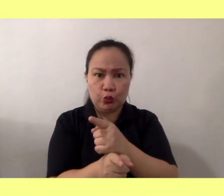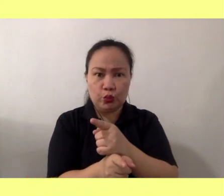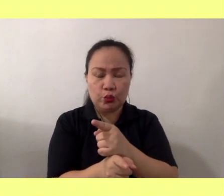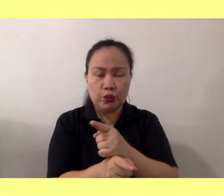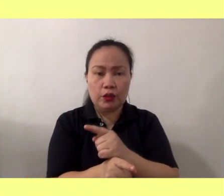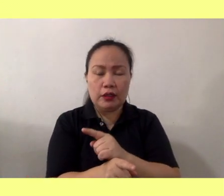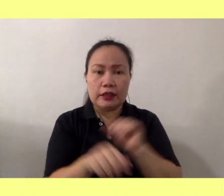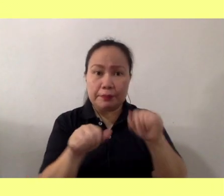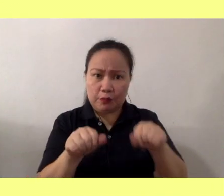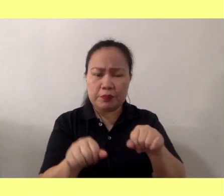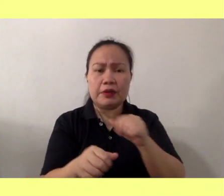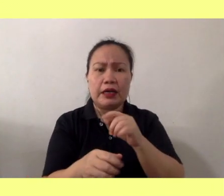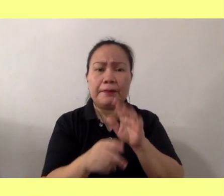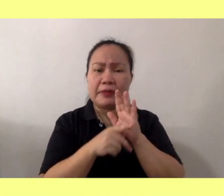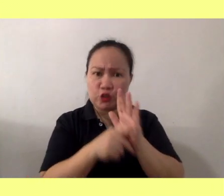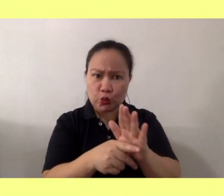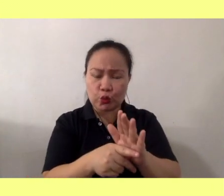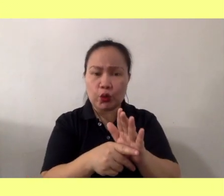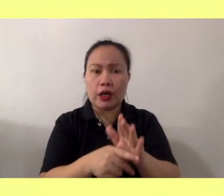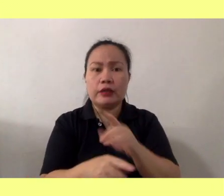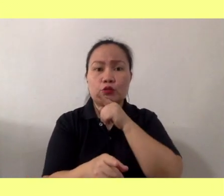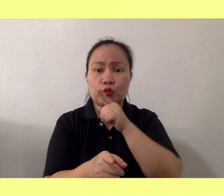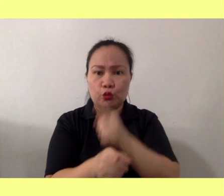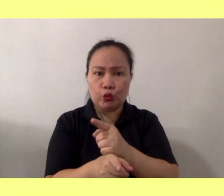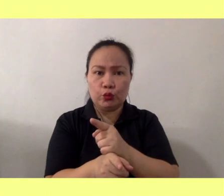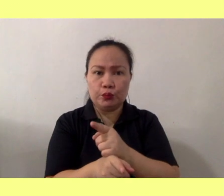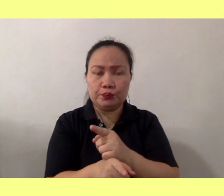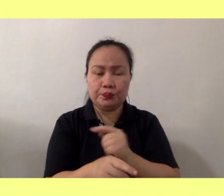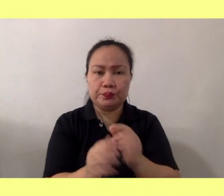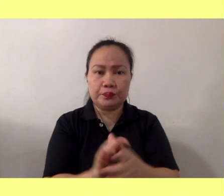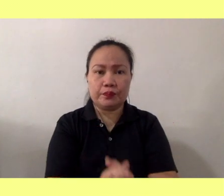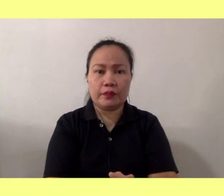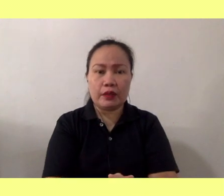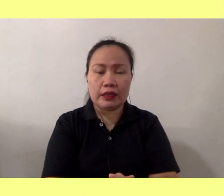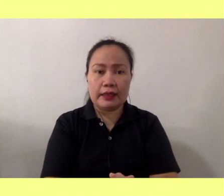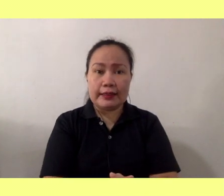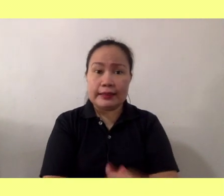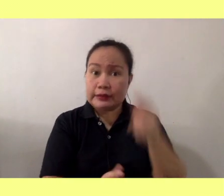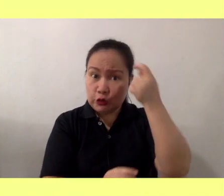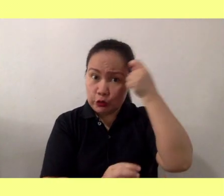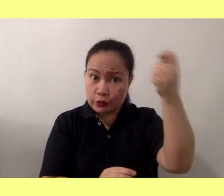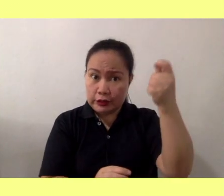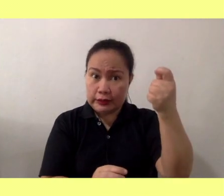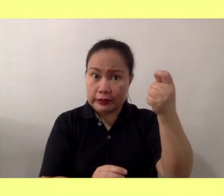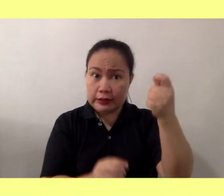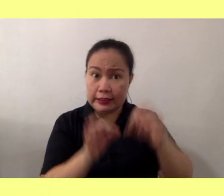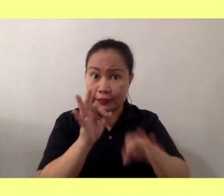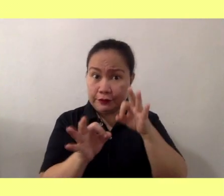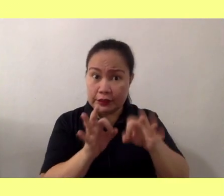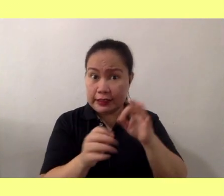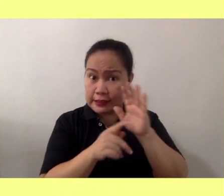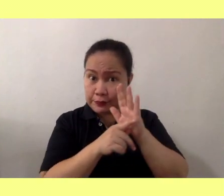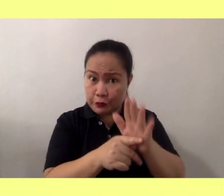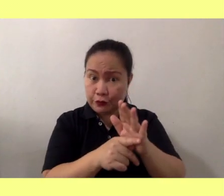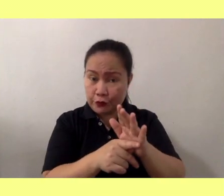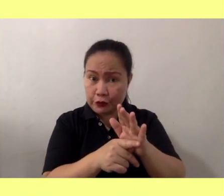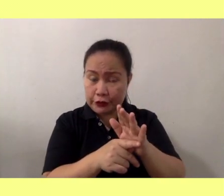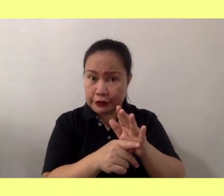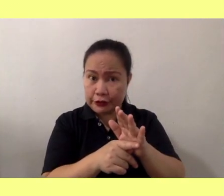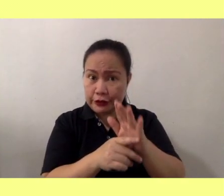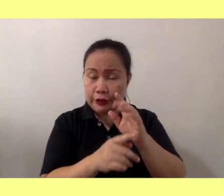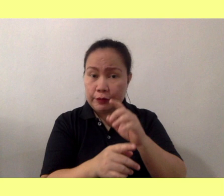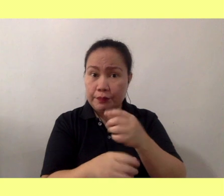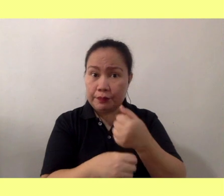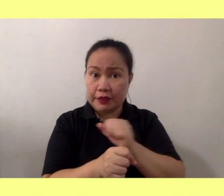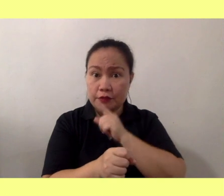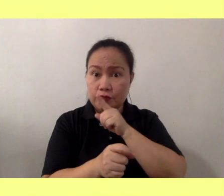proven. Okay? So, ito yung pwede siyang i-prove. So, once a theorem is proven, it can also be used as a